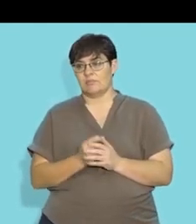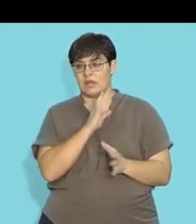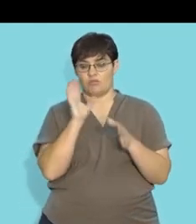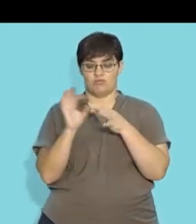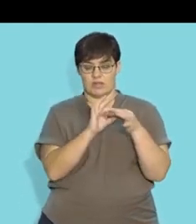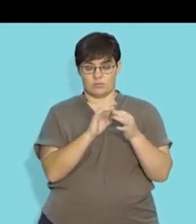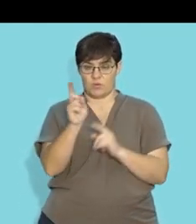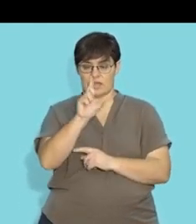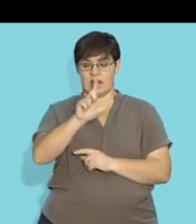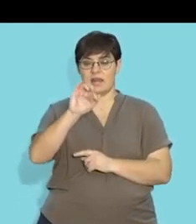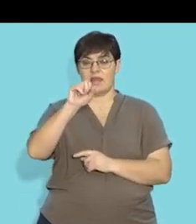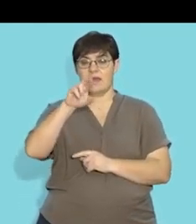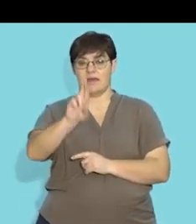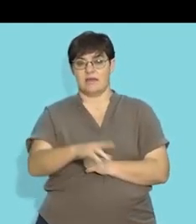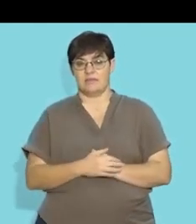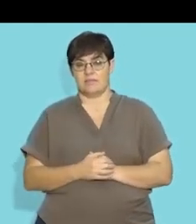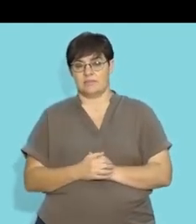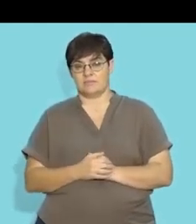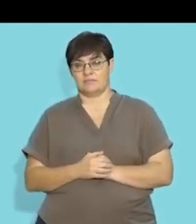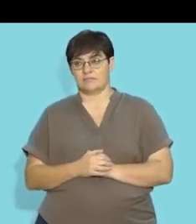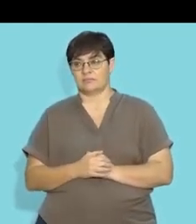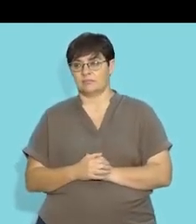So there's a linear relationship here.